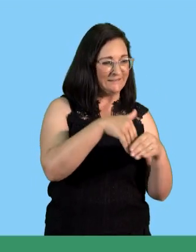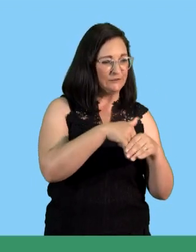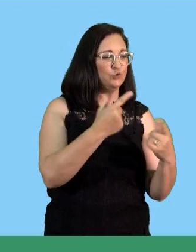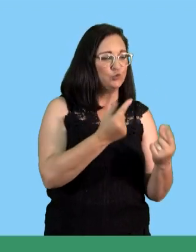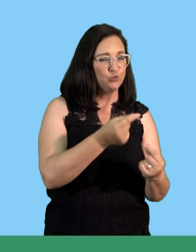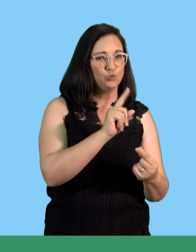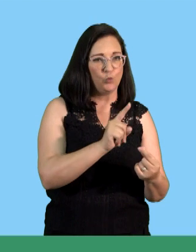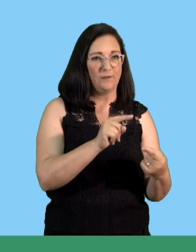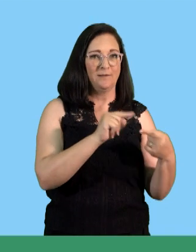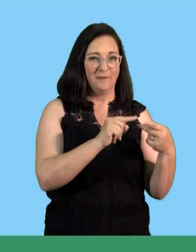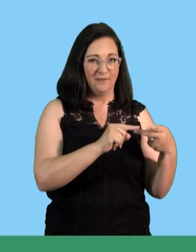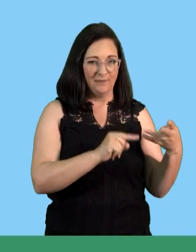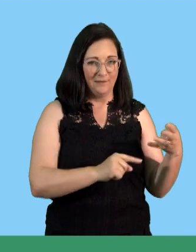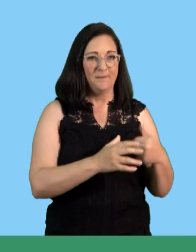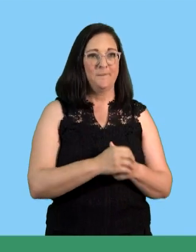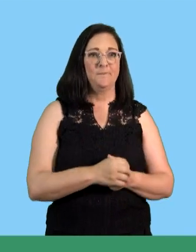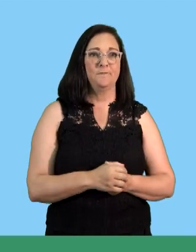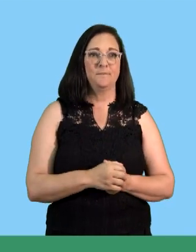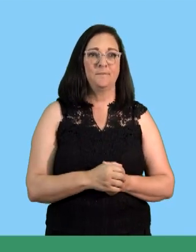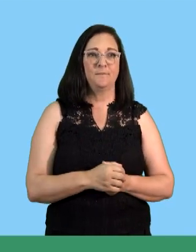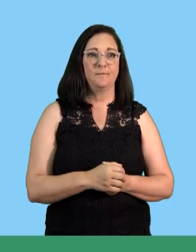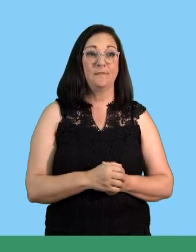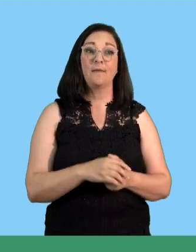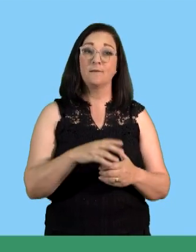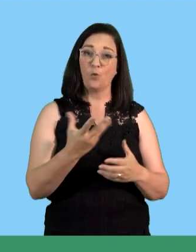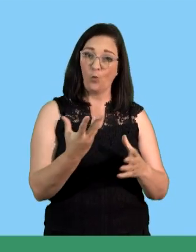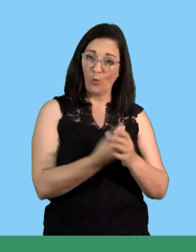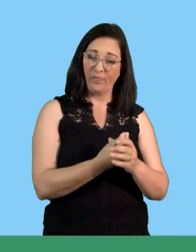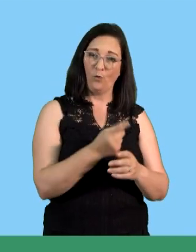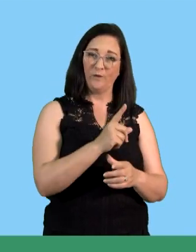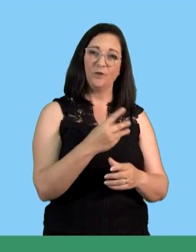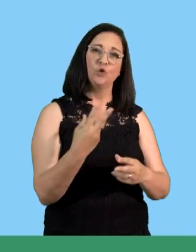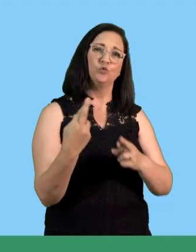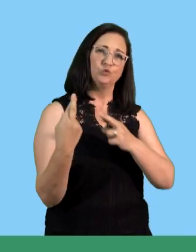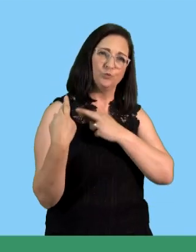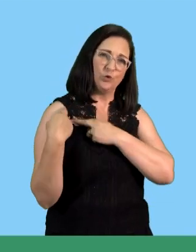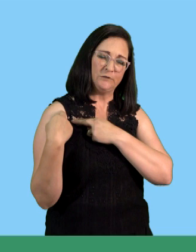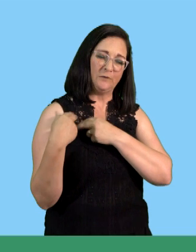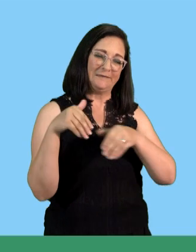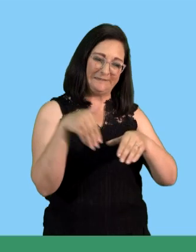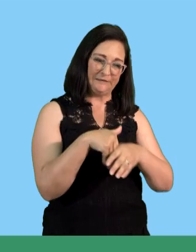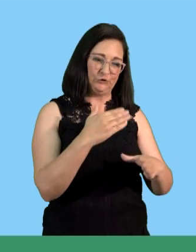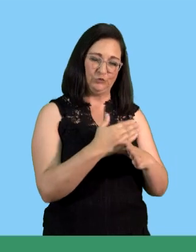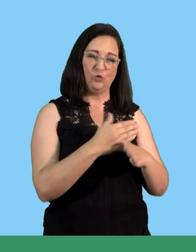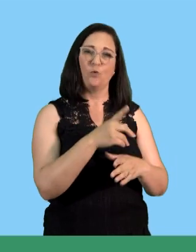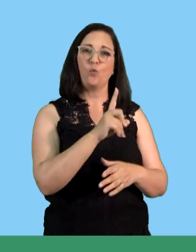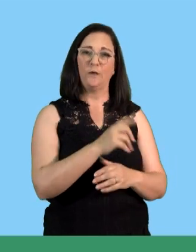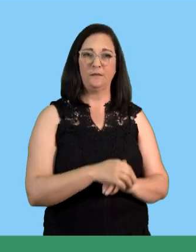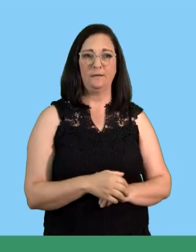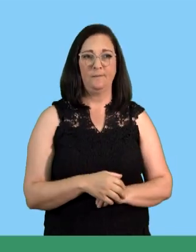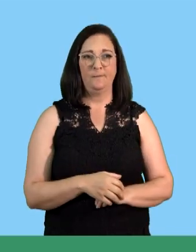job. Keyword, the duties and responsibilities. What are your responsibilities in this particular